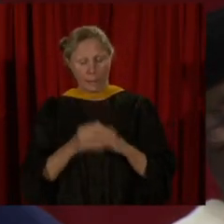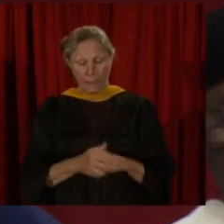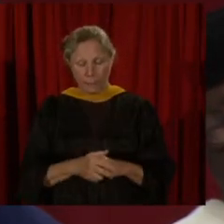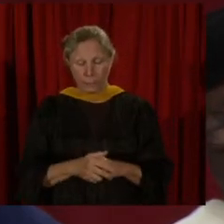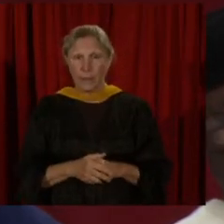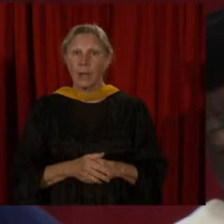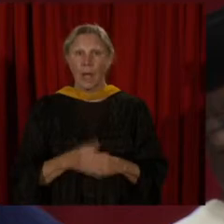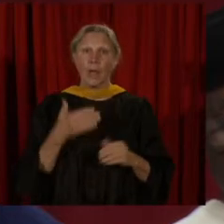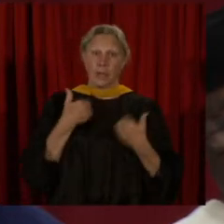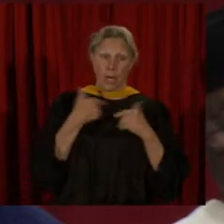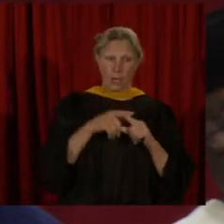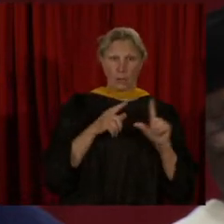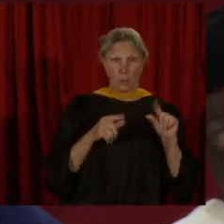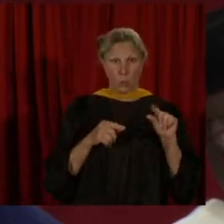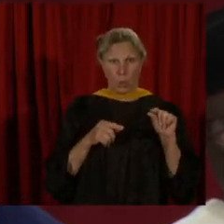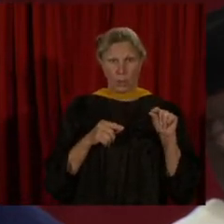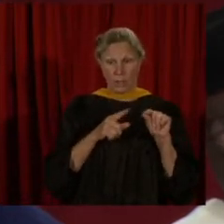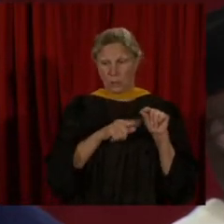20.